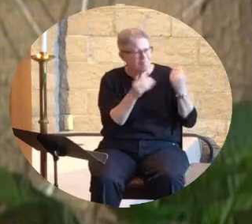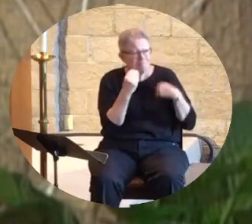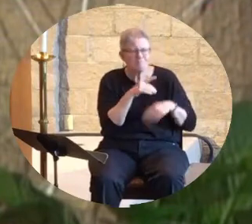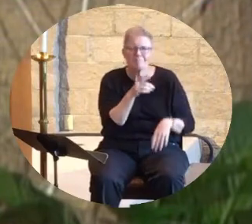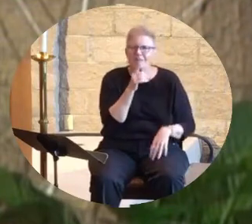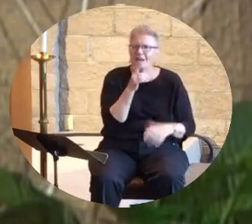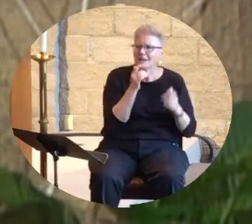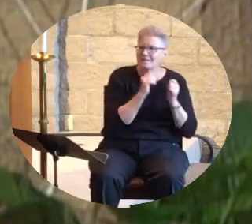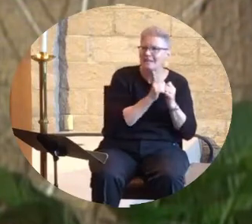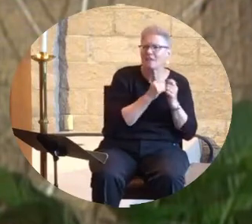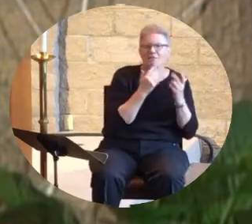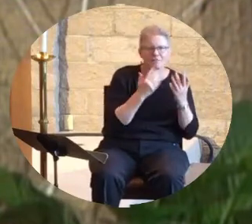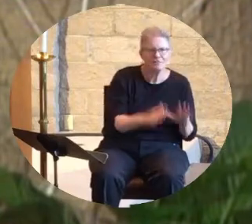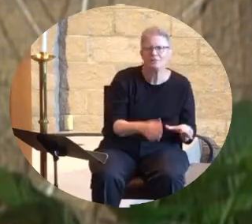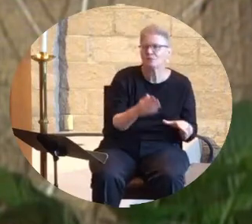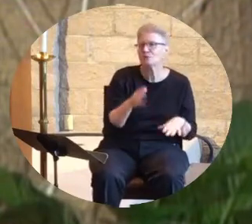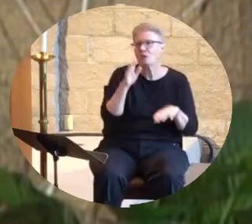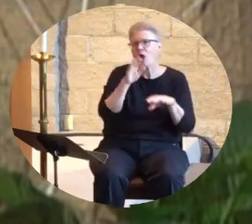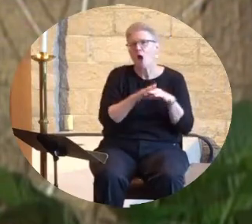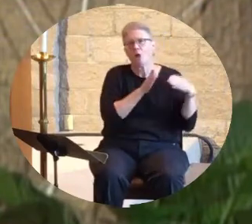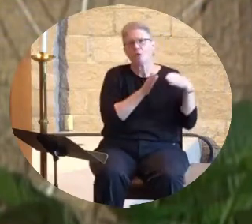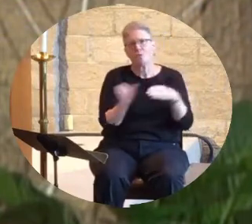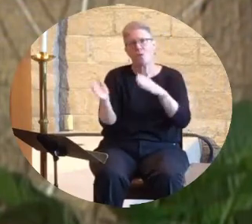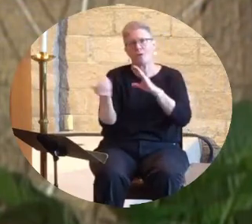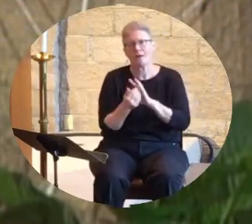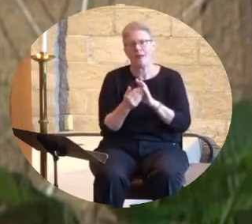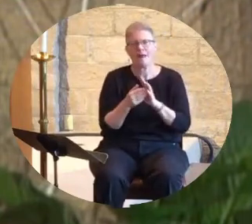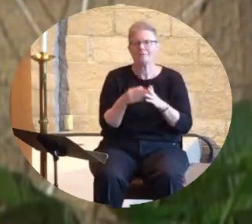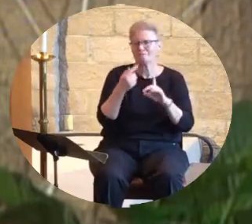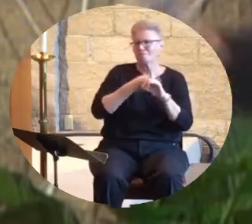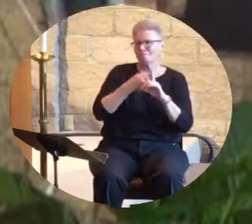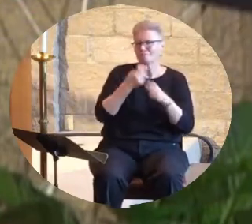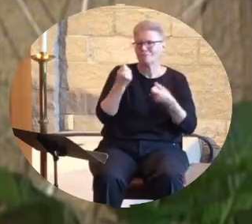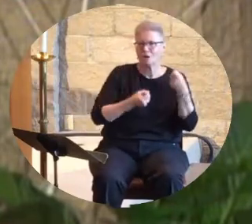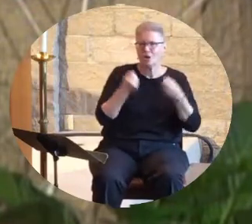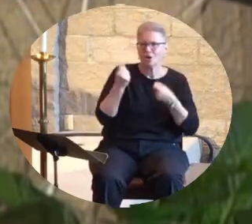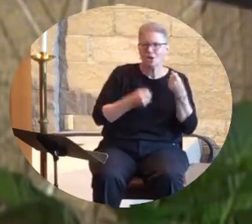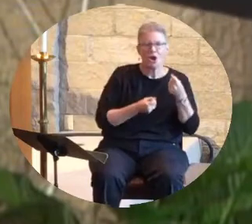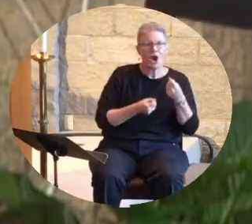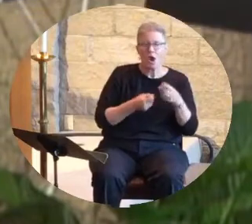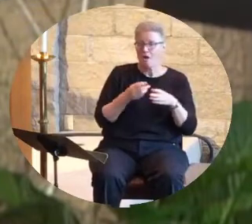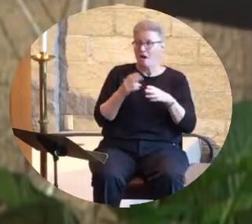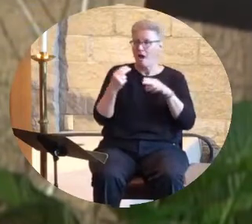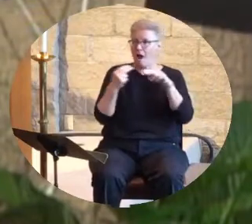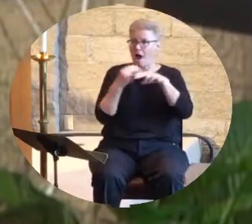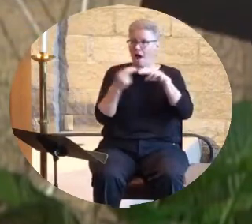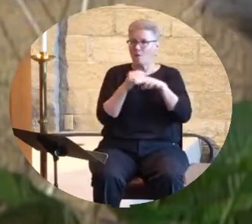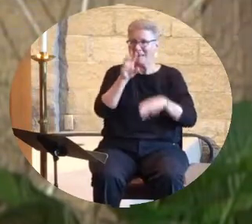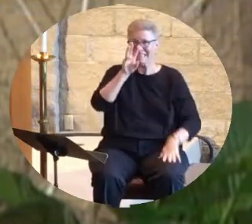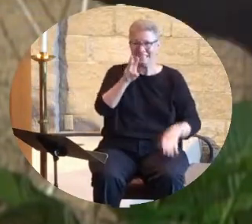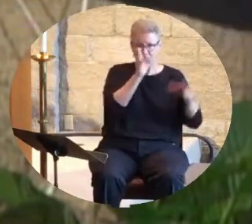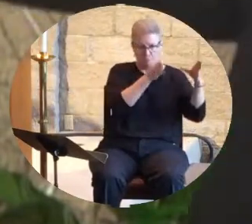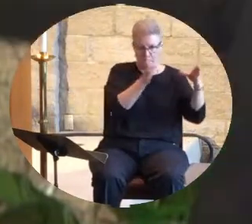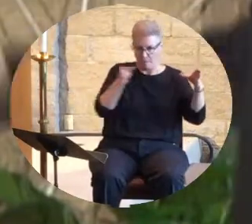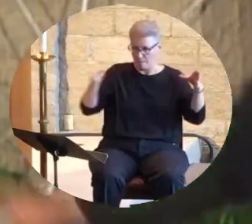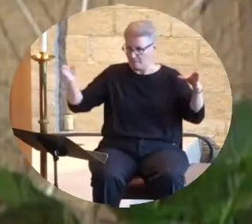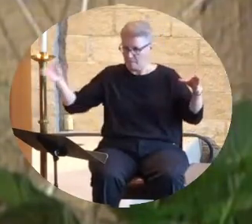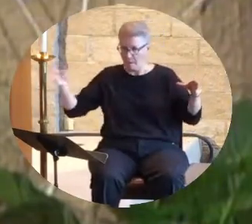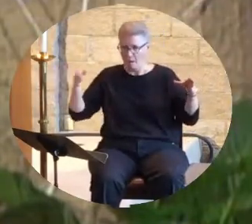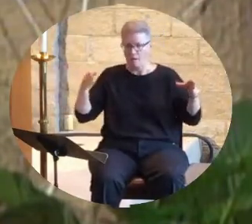we're on the road again. You know, the rental car. We're going down the road, 6 lanes of highway. I'm driving. God help us all. I'm